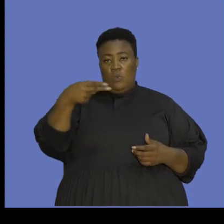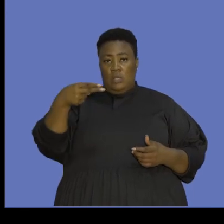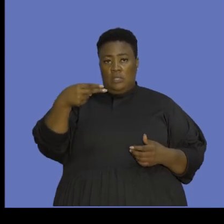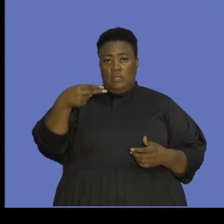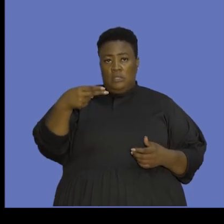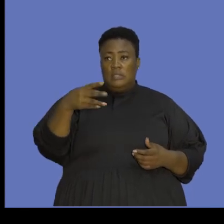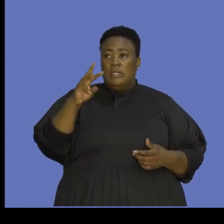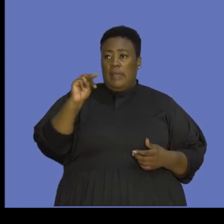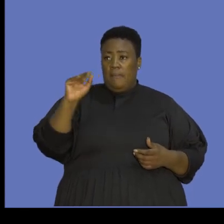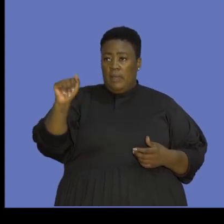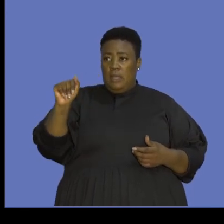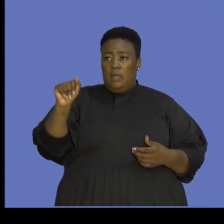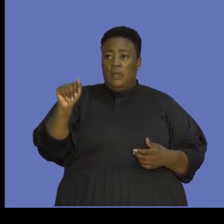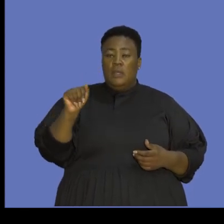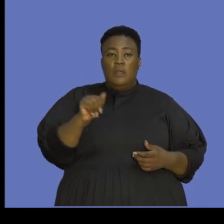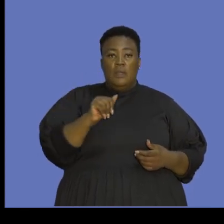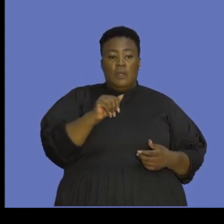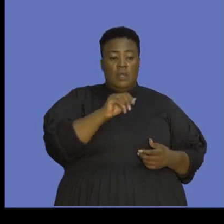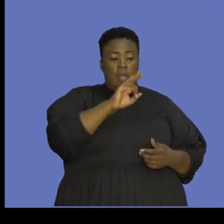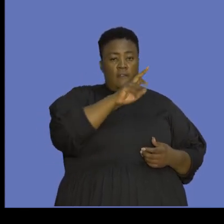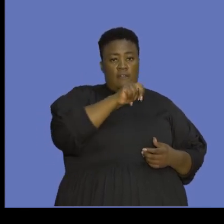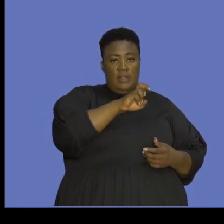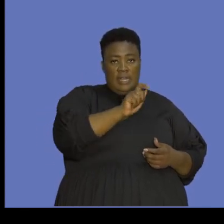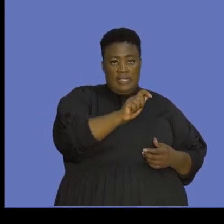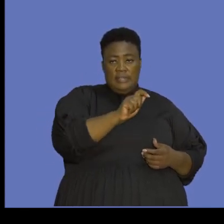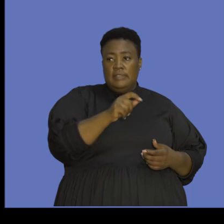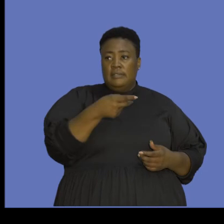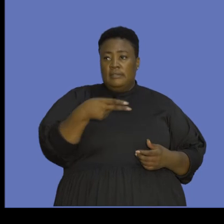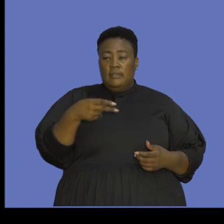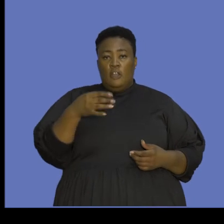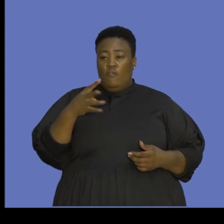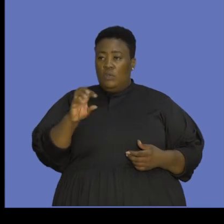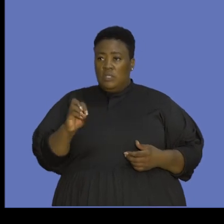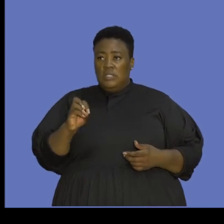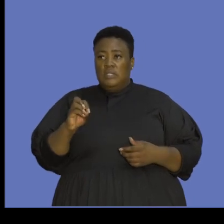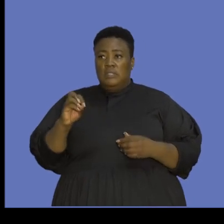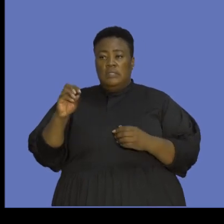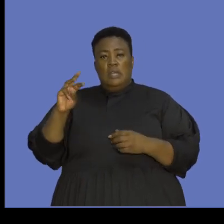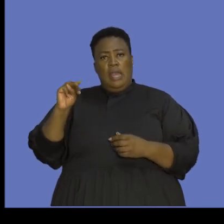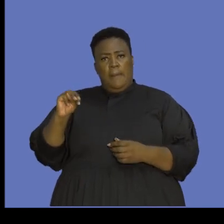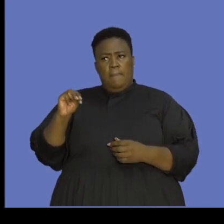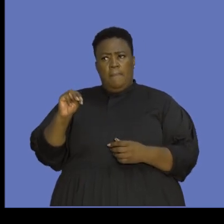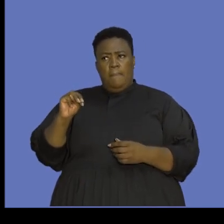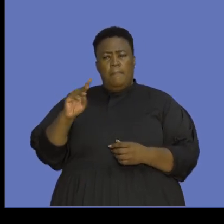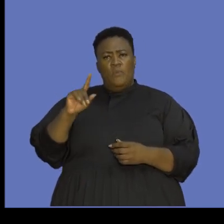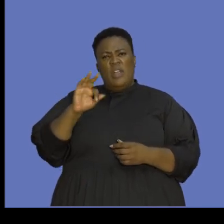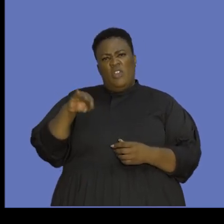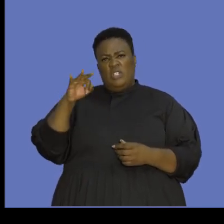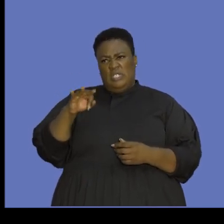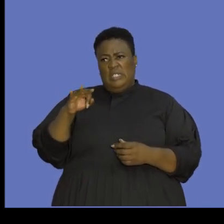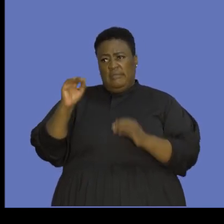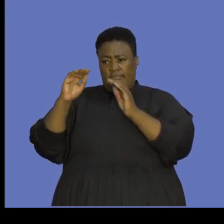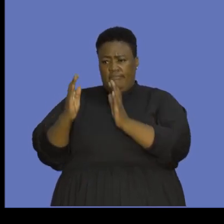equals MA. F net is 40, M is 13. Now I want